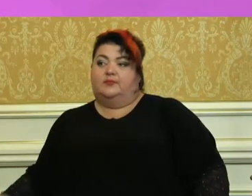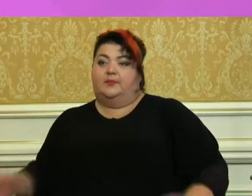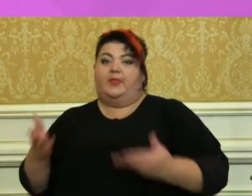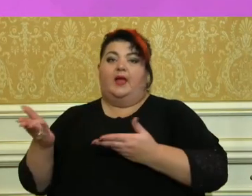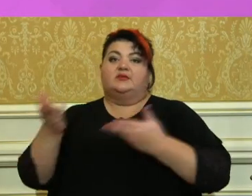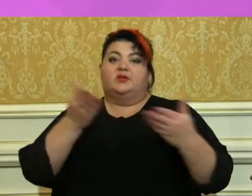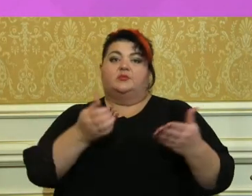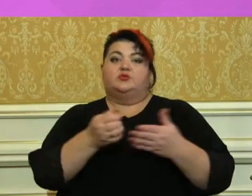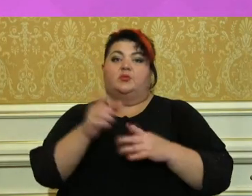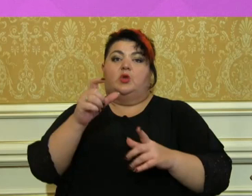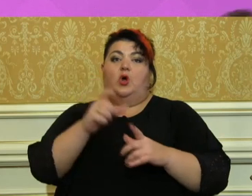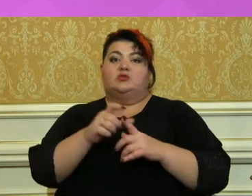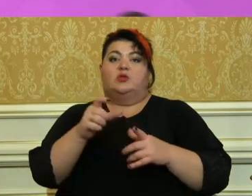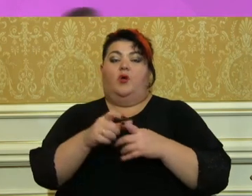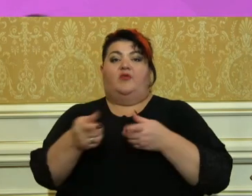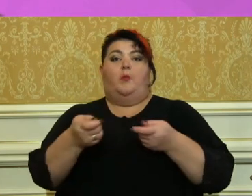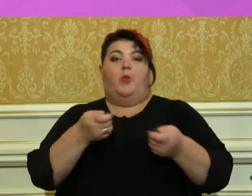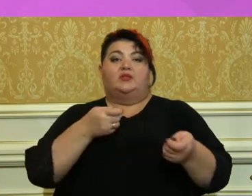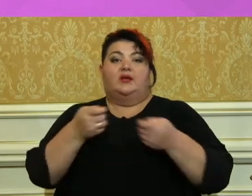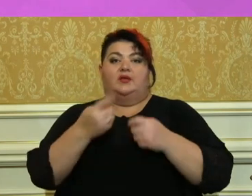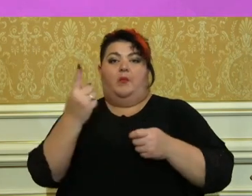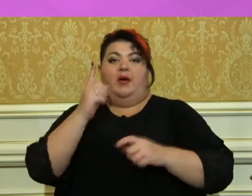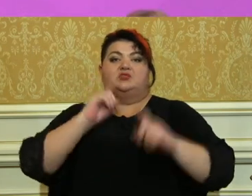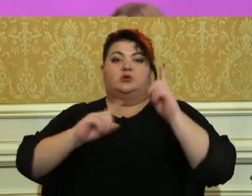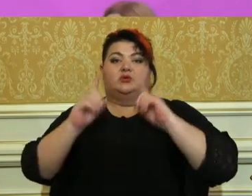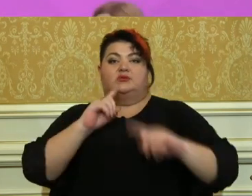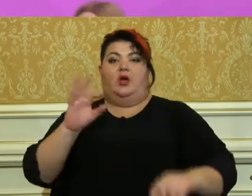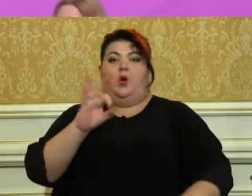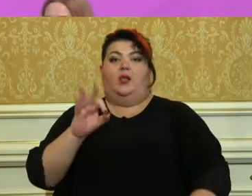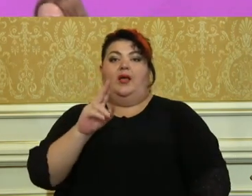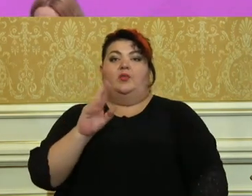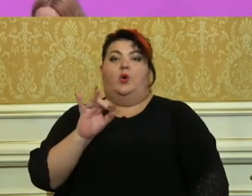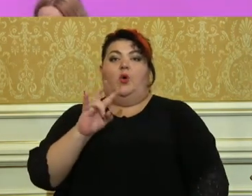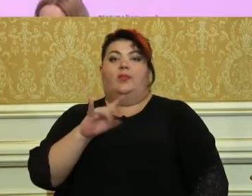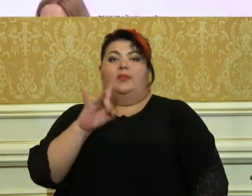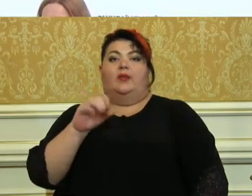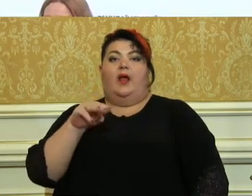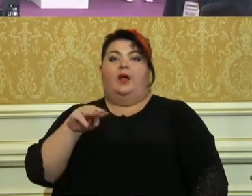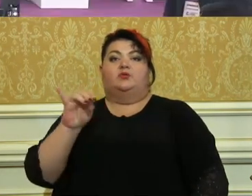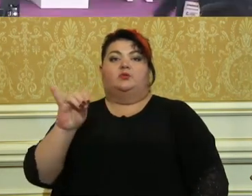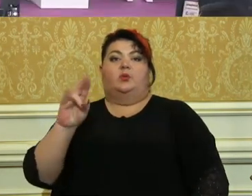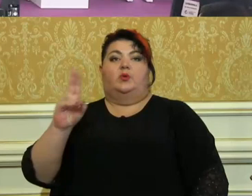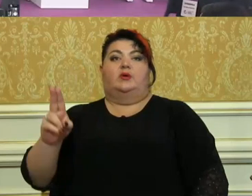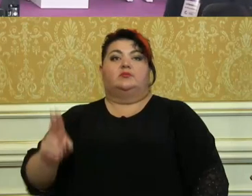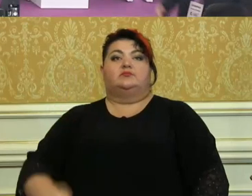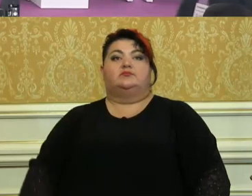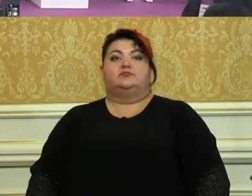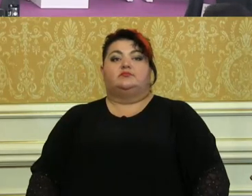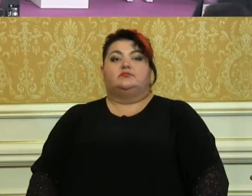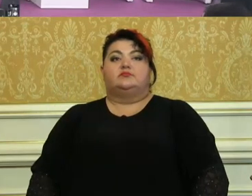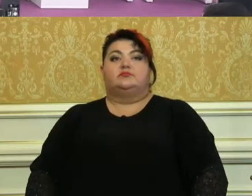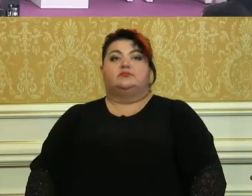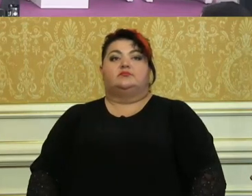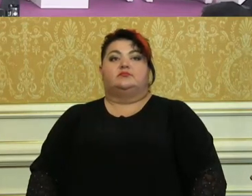And let me welcome to the word the moderators of the first discussion platform, Ms. Olena Kondratyuk.